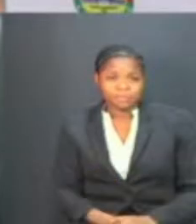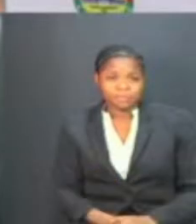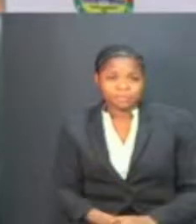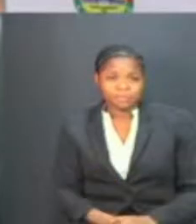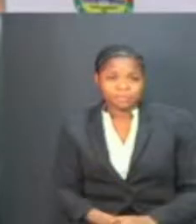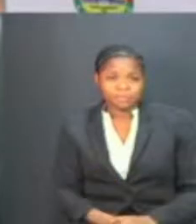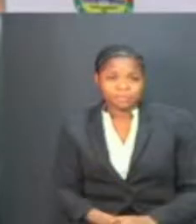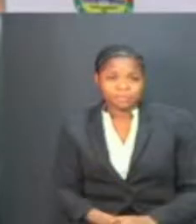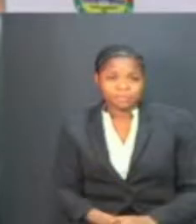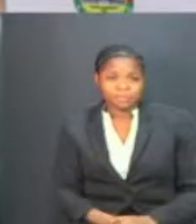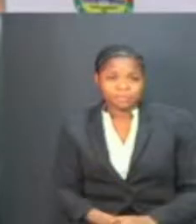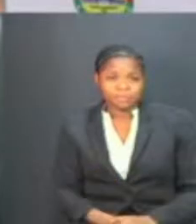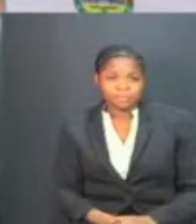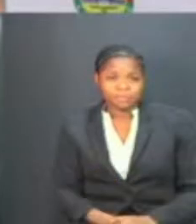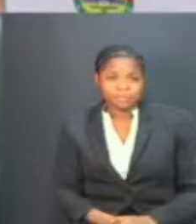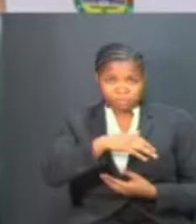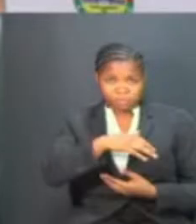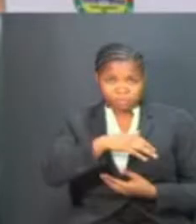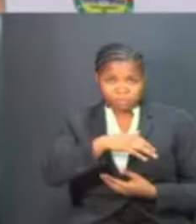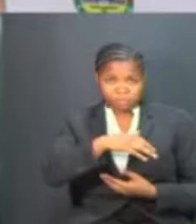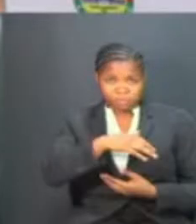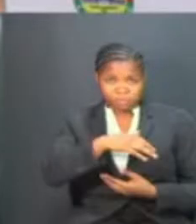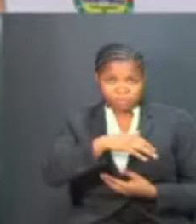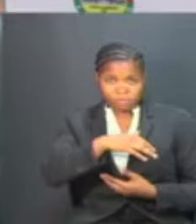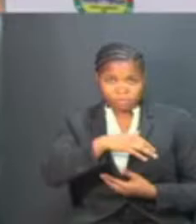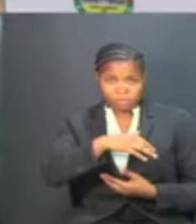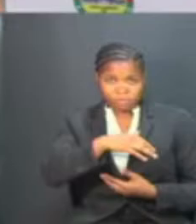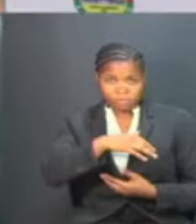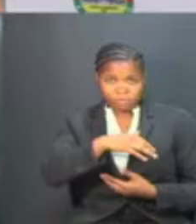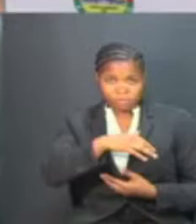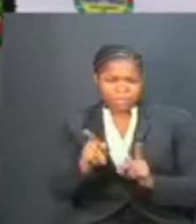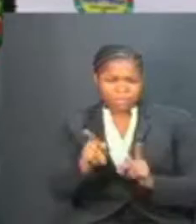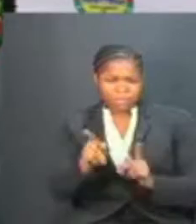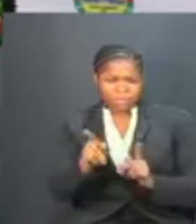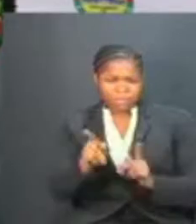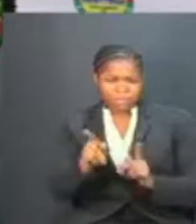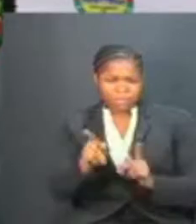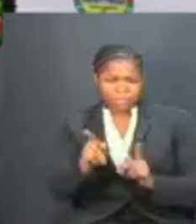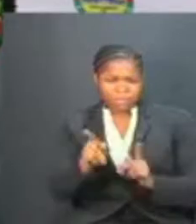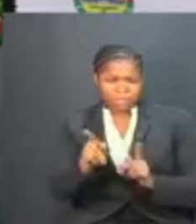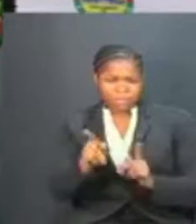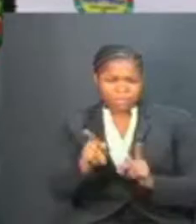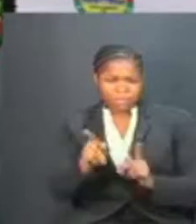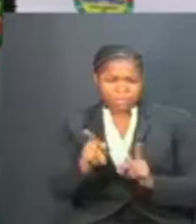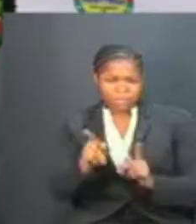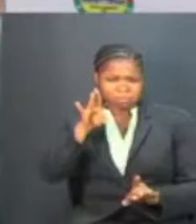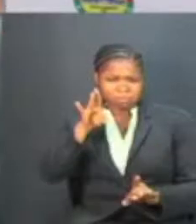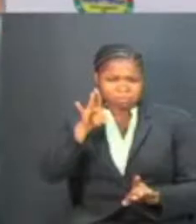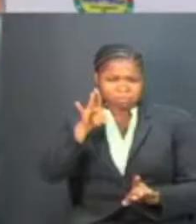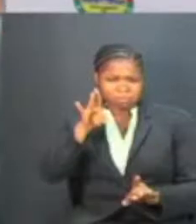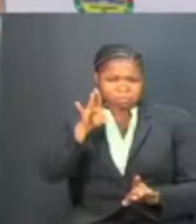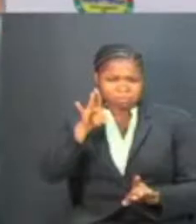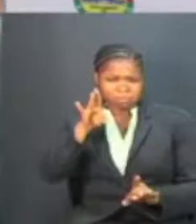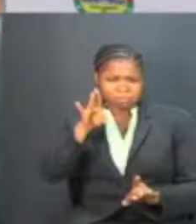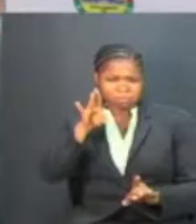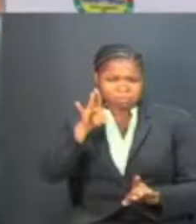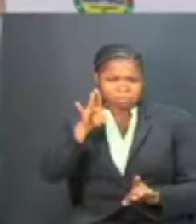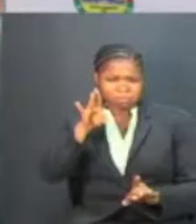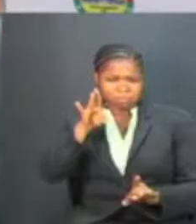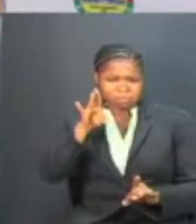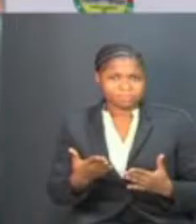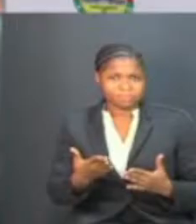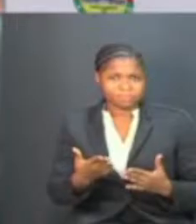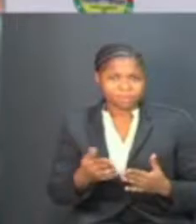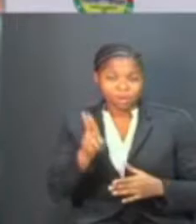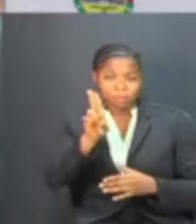used by people who are spiritually, let me put that in quotes, spiritually matured, and they use it